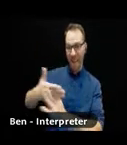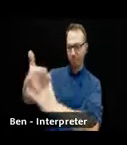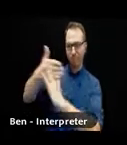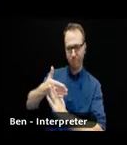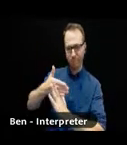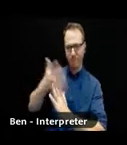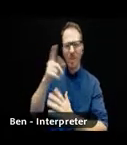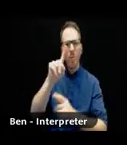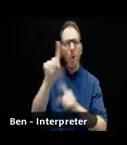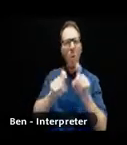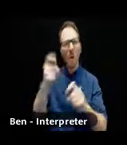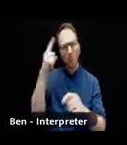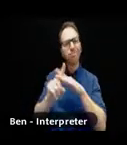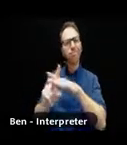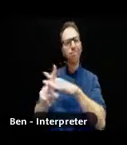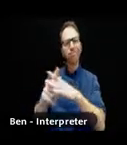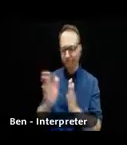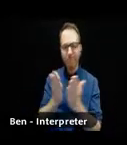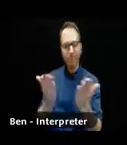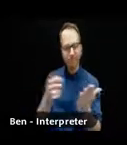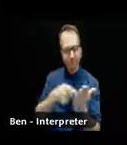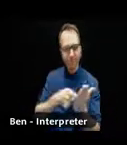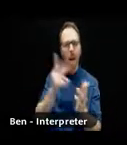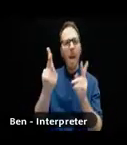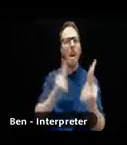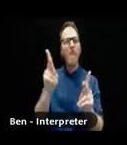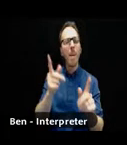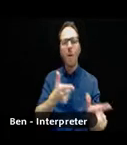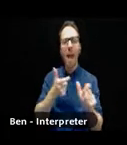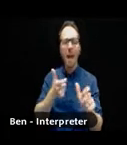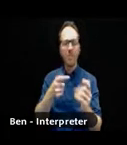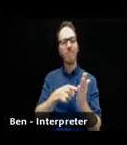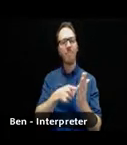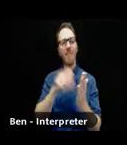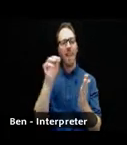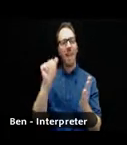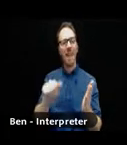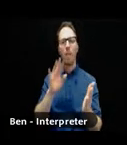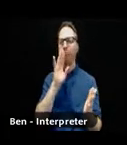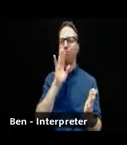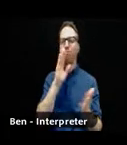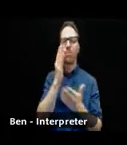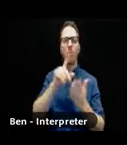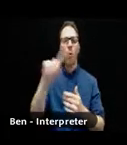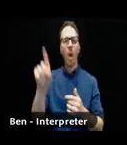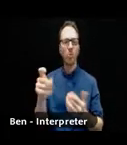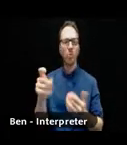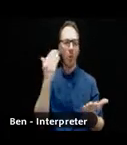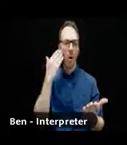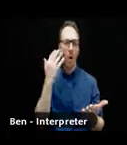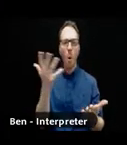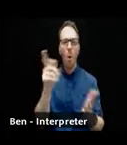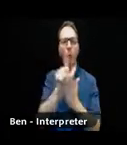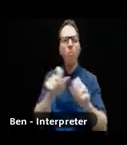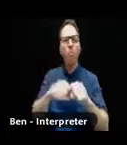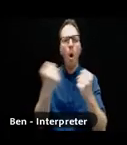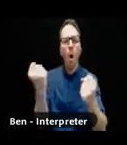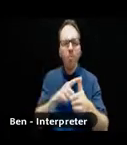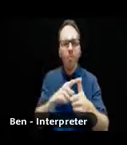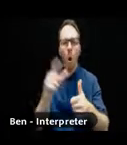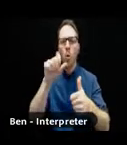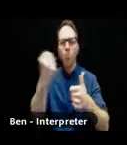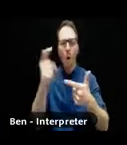questions that come to mind? And folks pretty quickly can rattle off some of these questions, right? What law was broken? Who broke